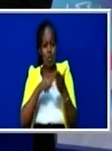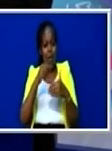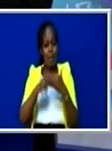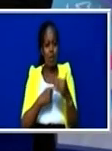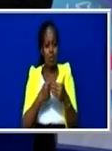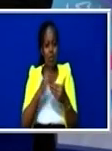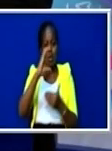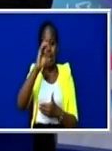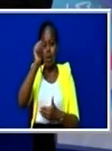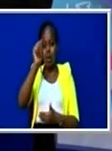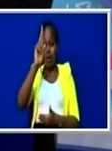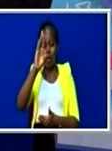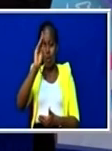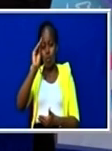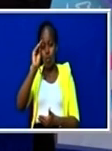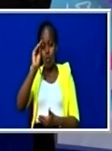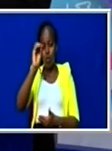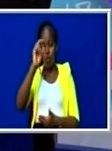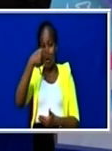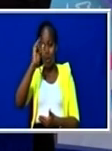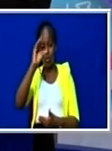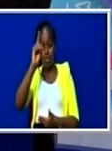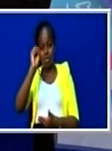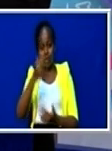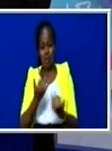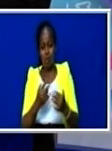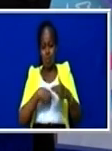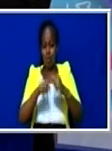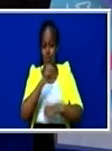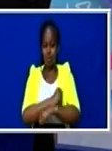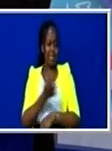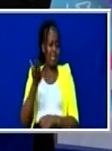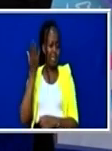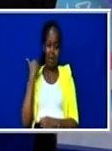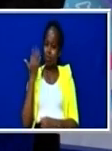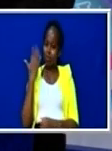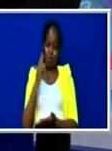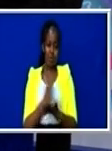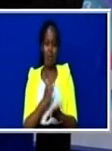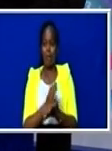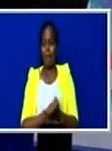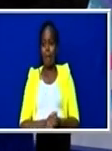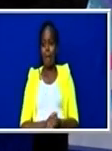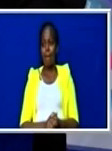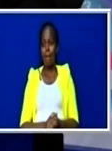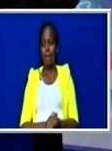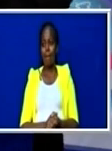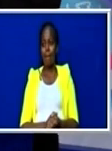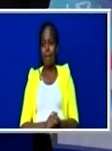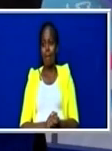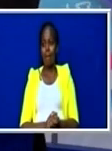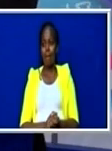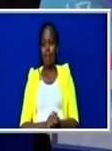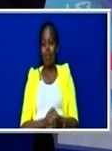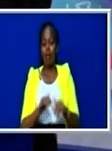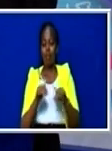carbohydrates? Okay, now remind me, primary school was ilikuwa kitambo. All right. Sawa. Here